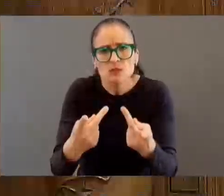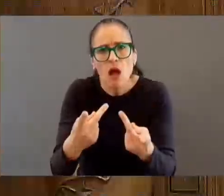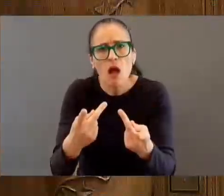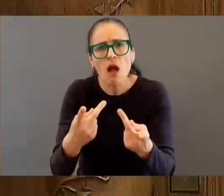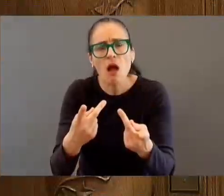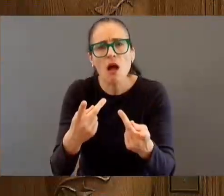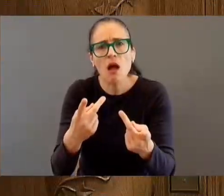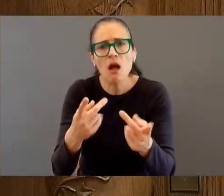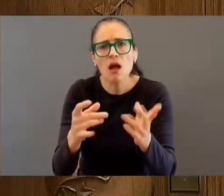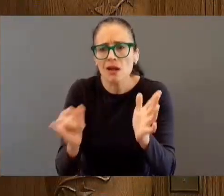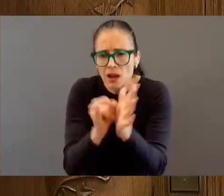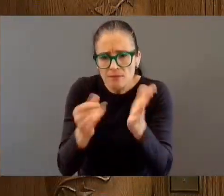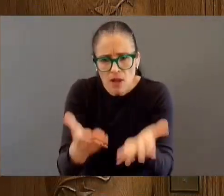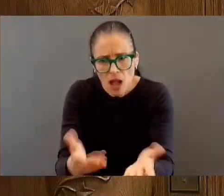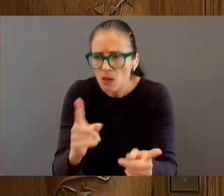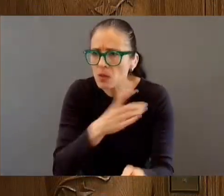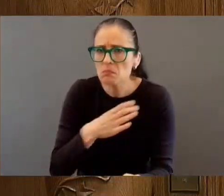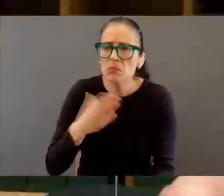Attorney General.